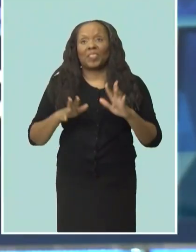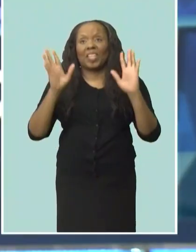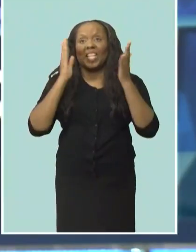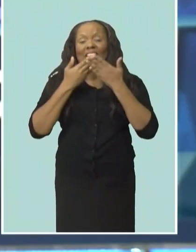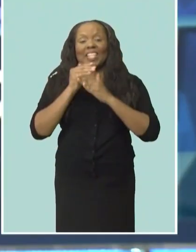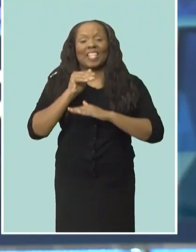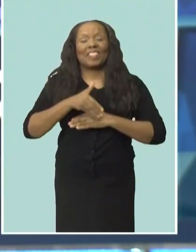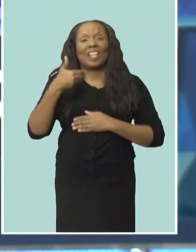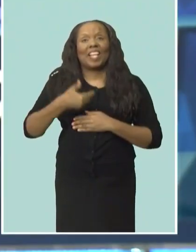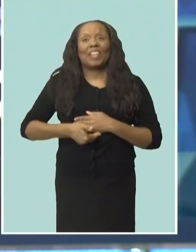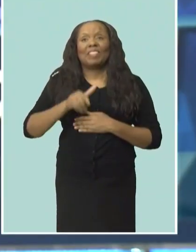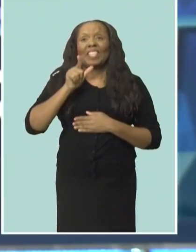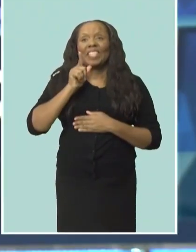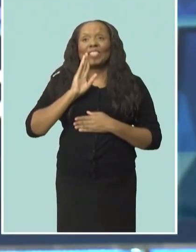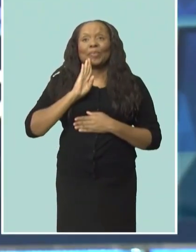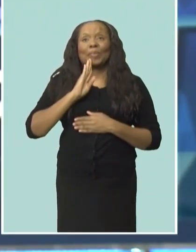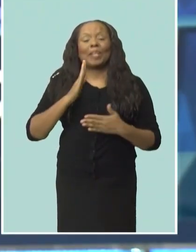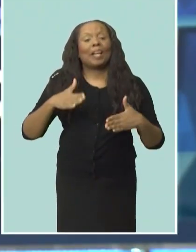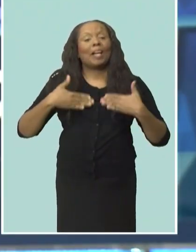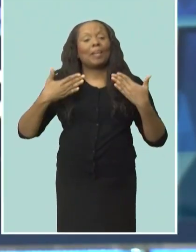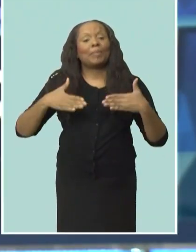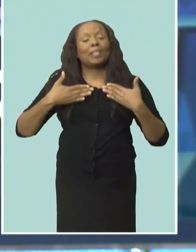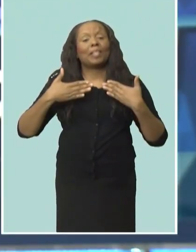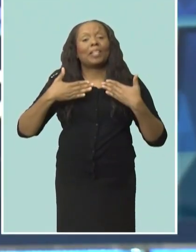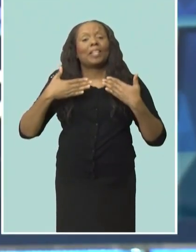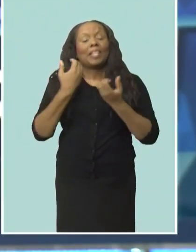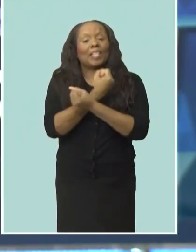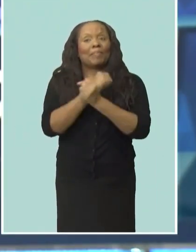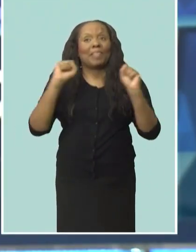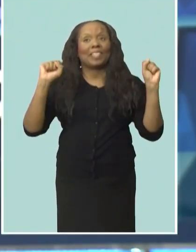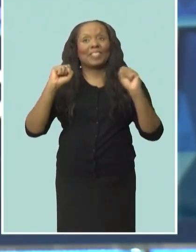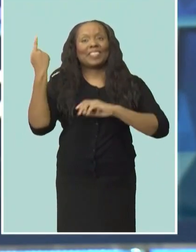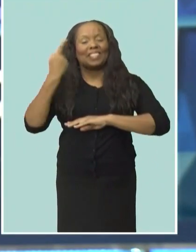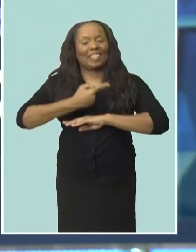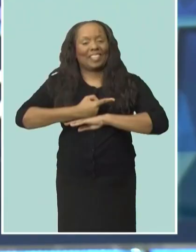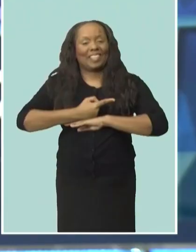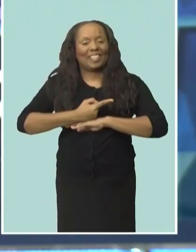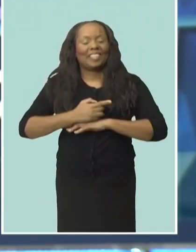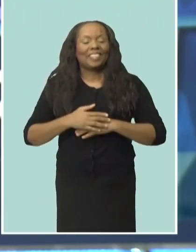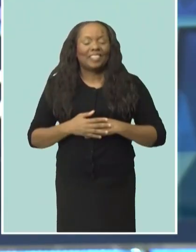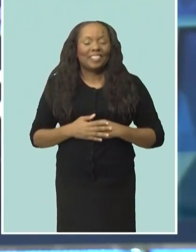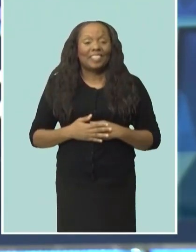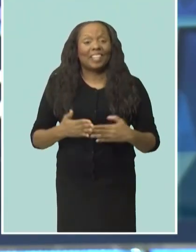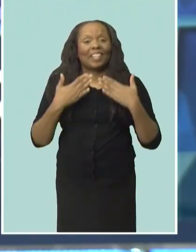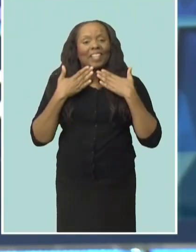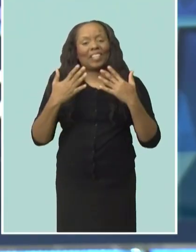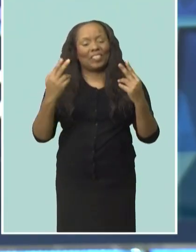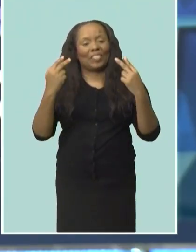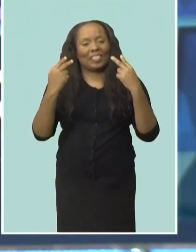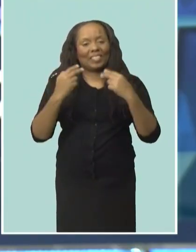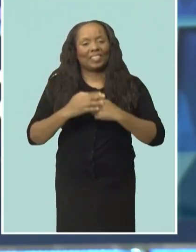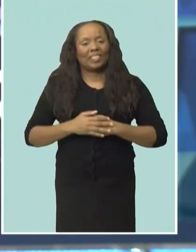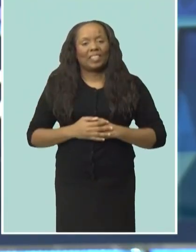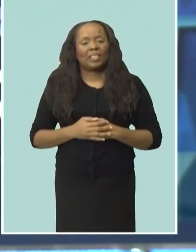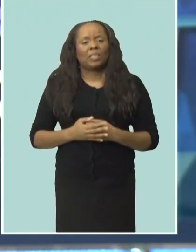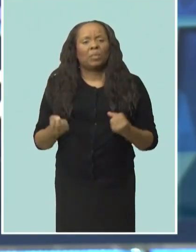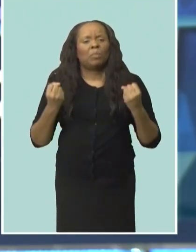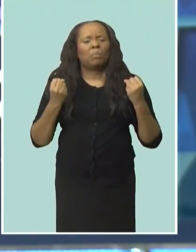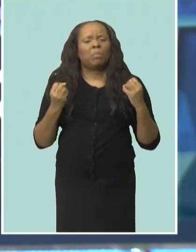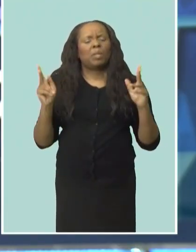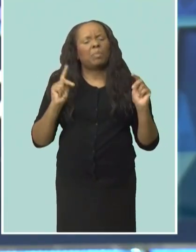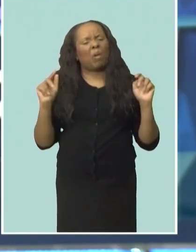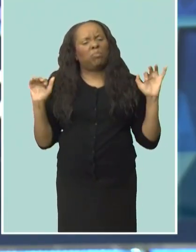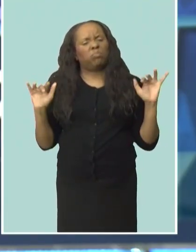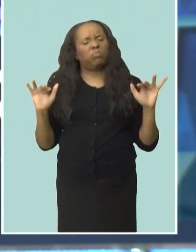Good evening, I'm Lisa Broom. Happy Emancipation Day. Thank you for tuning in. In our top story tonight, hundreds turned out for